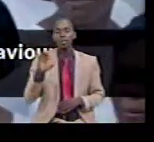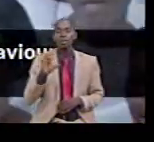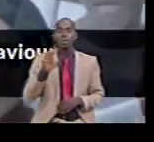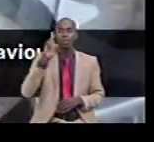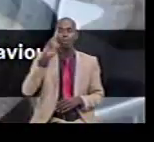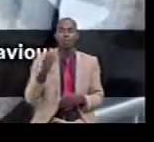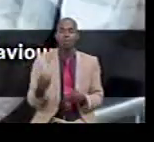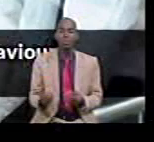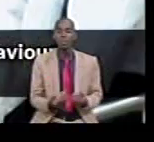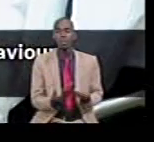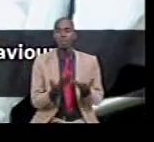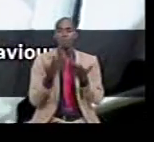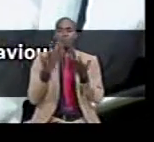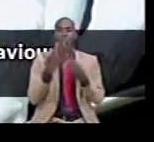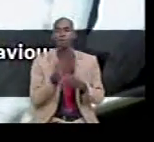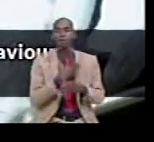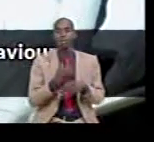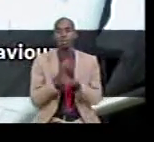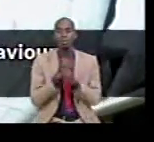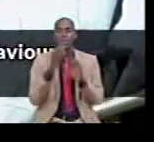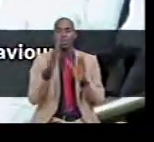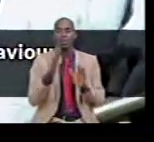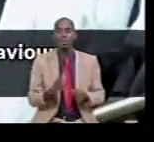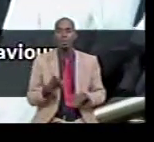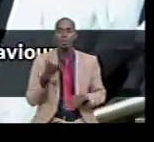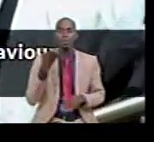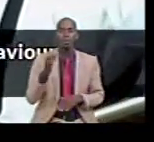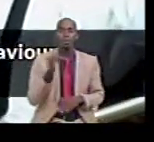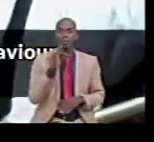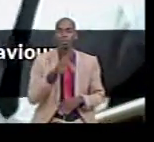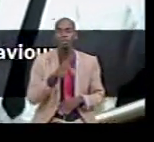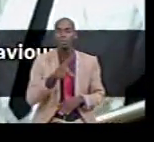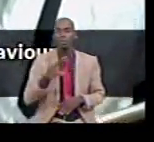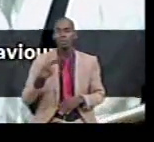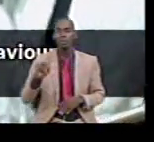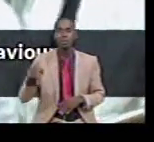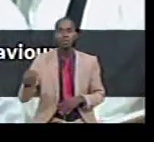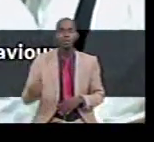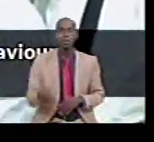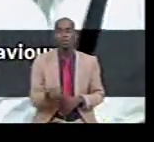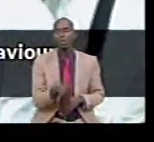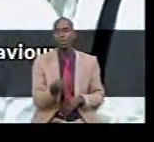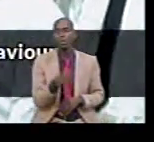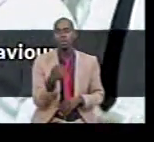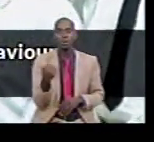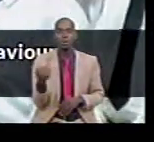one ransom and Savior. There is no